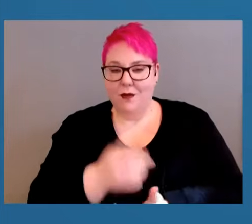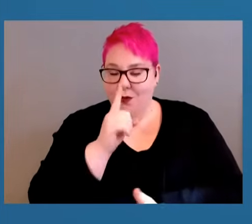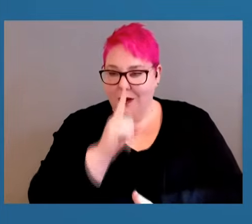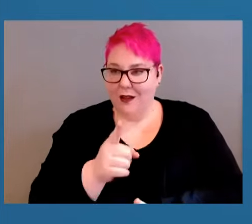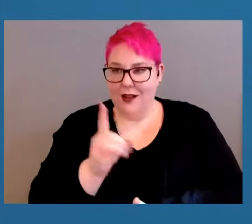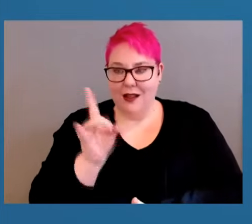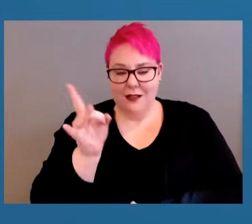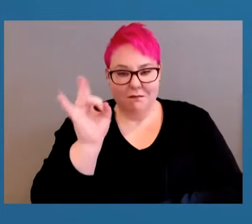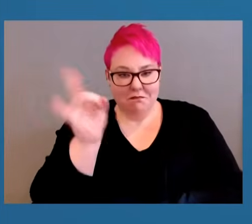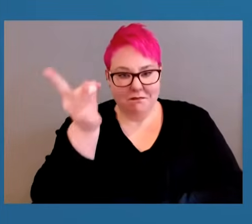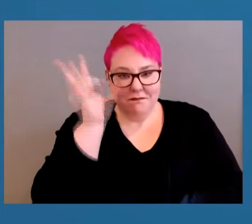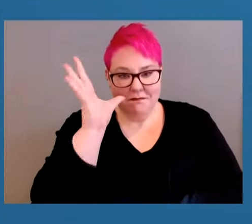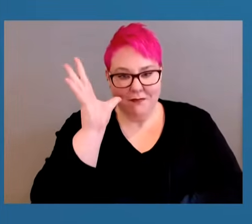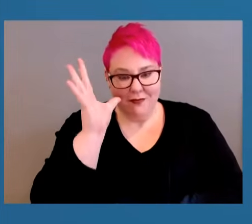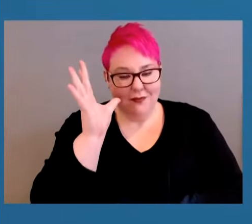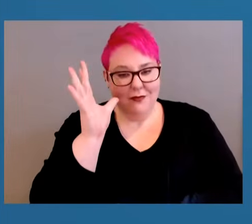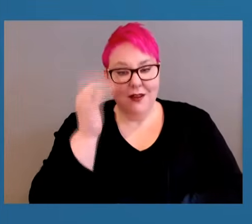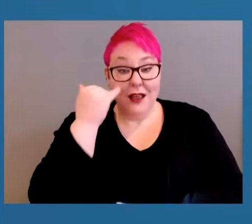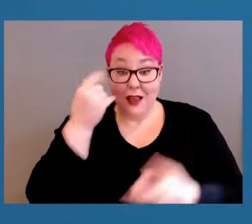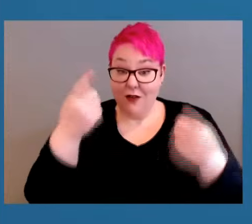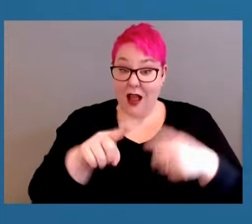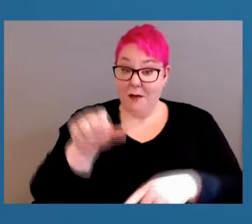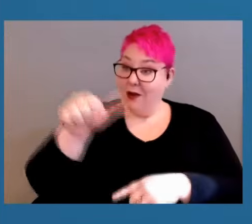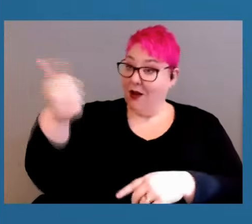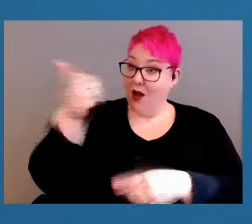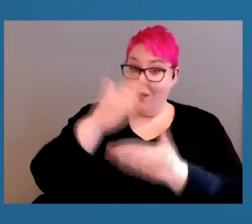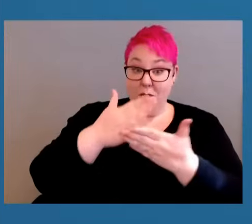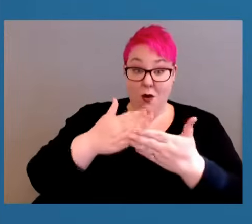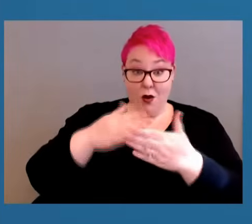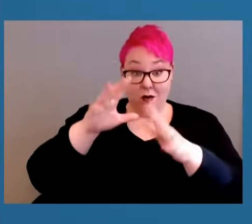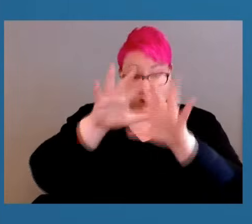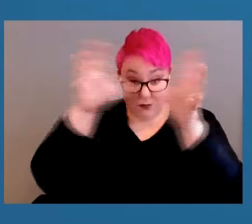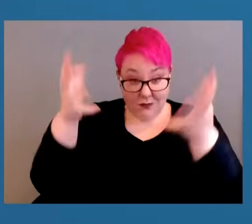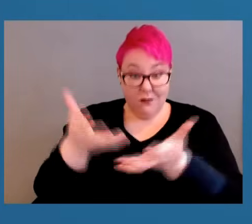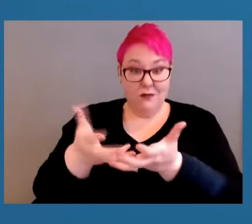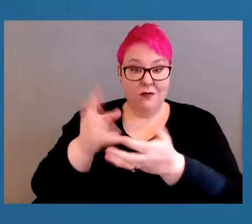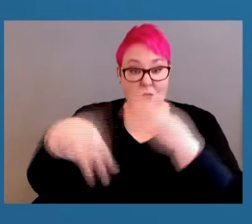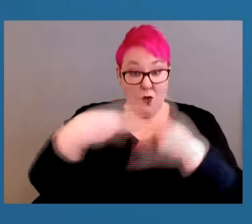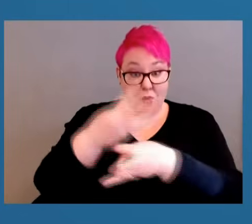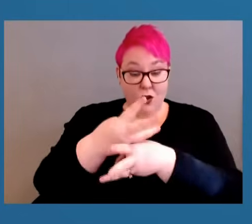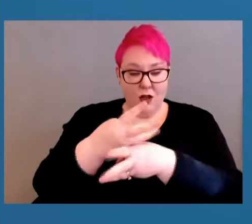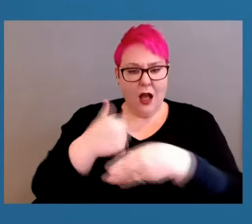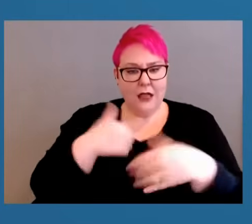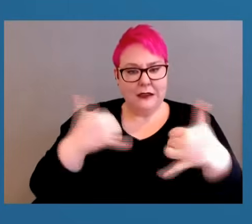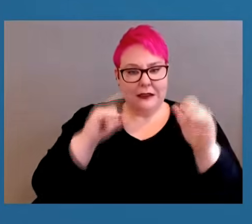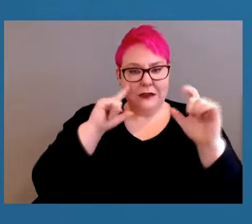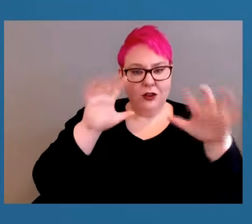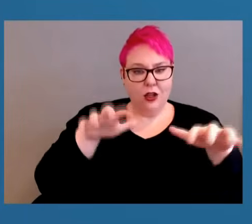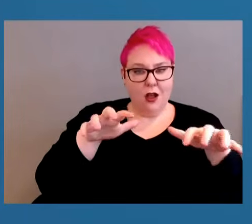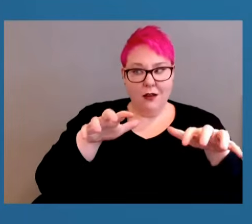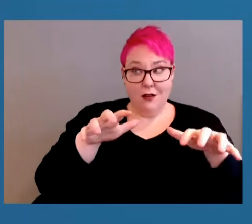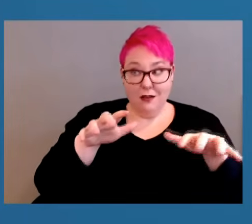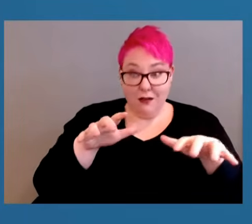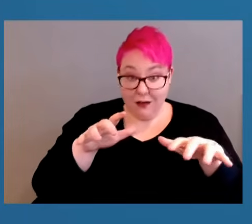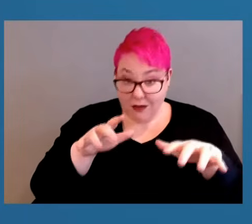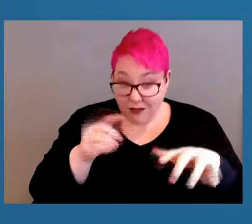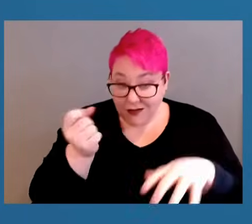If it was happening in another part of the world, I would still be shocked. But it's happening in our own great country.